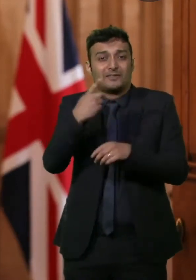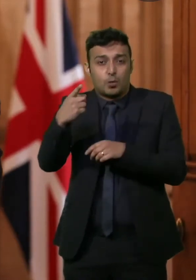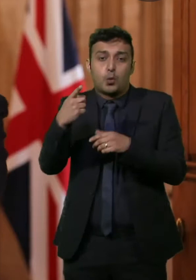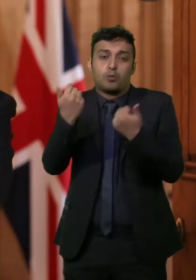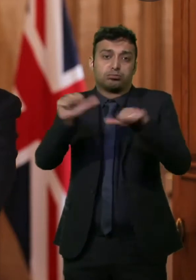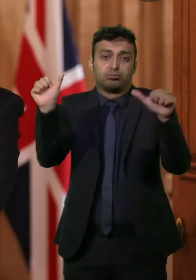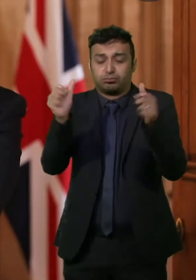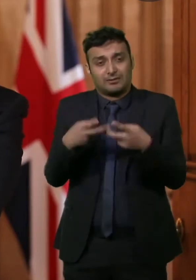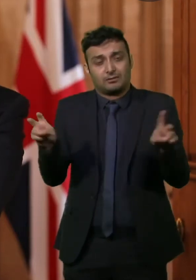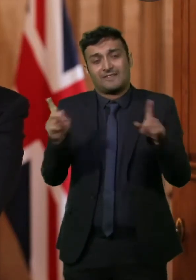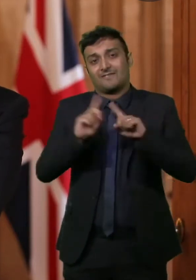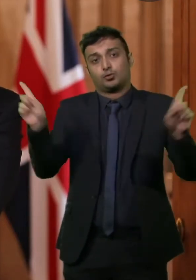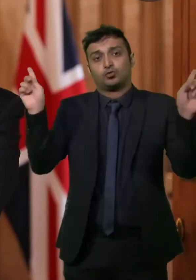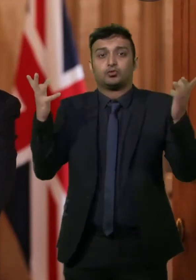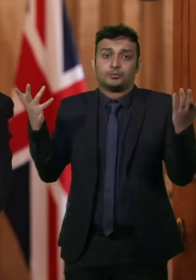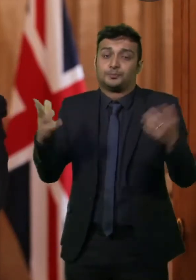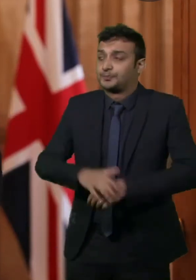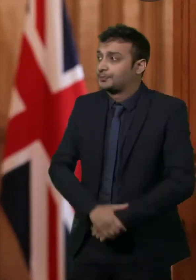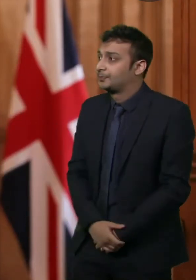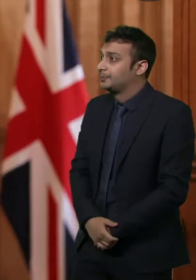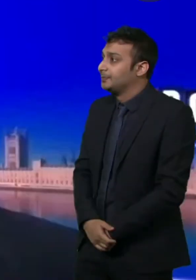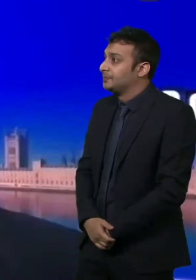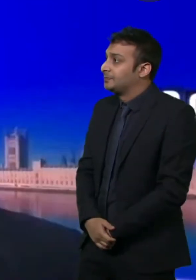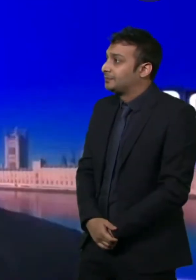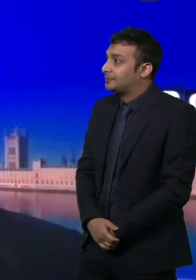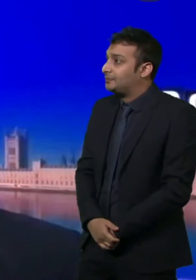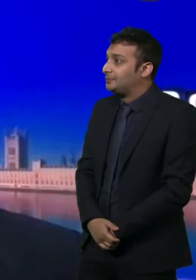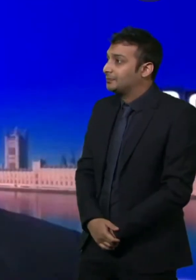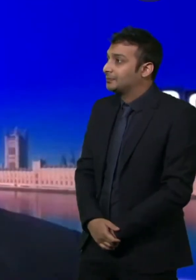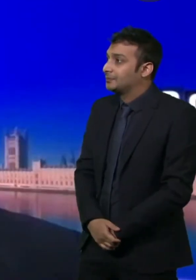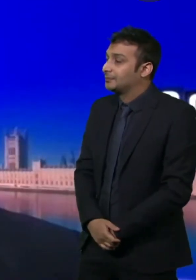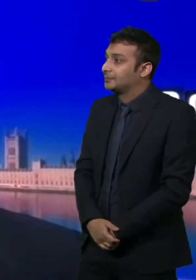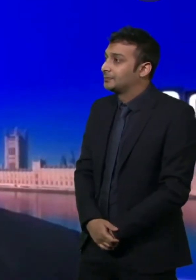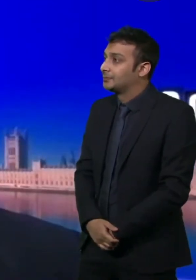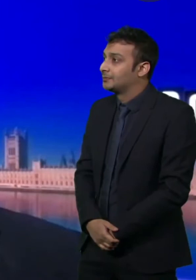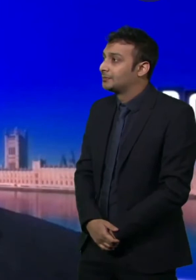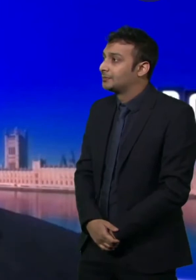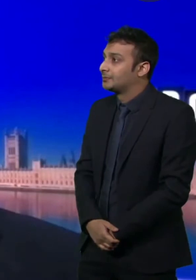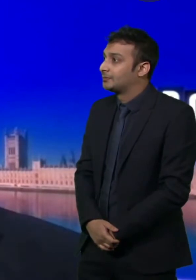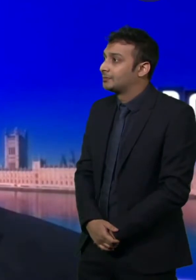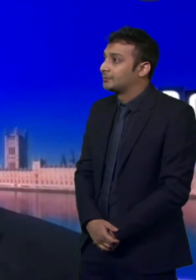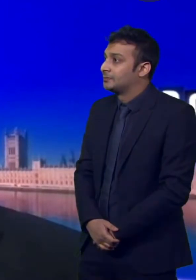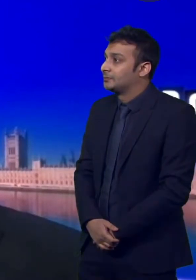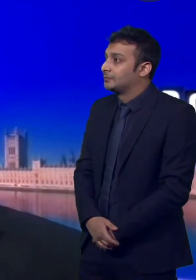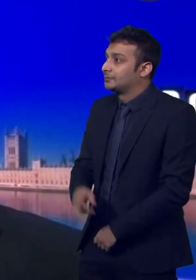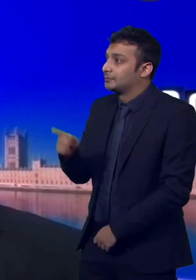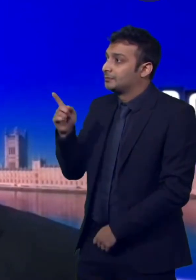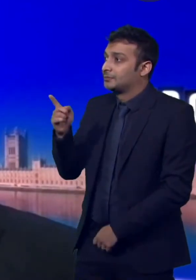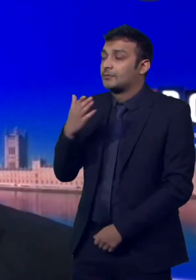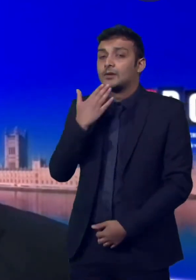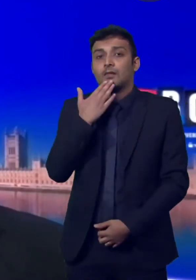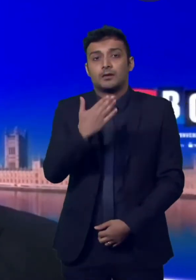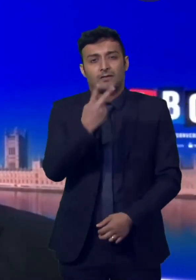Thanks, Robert. Ben Kentish of LBC. Thank you, Prime Minister. Two questions for you, if I may. Firstly, a couple of weeks ago on the issue of